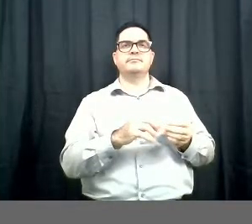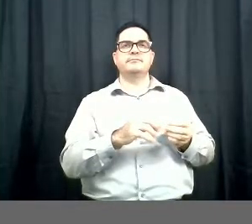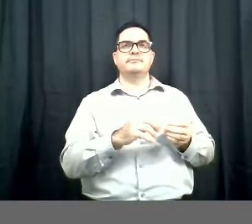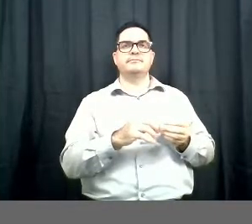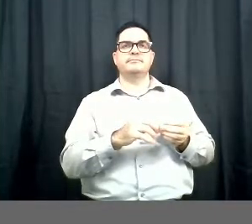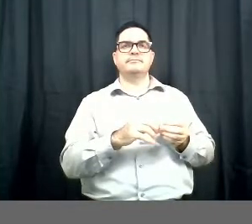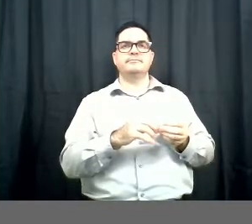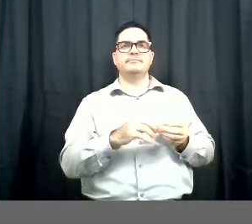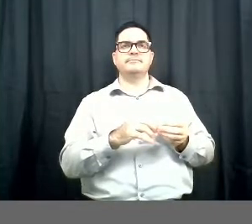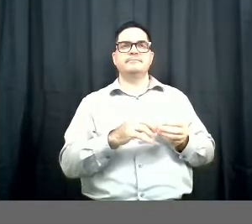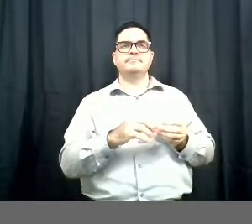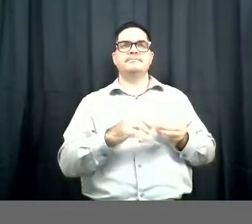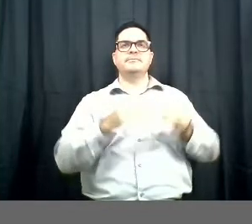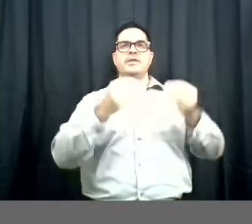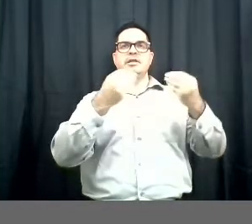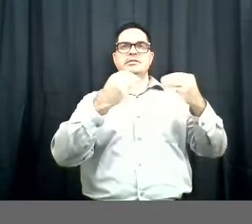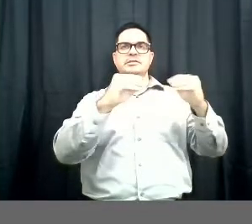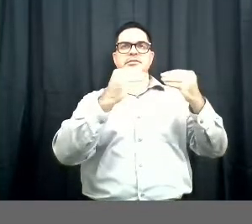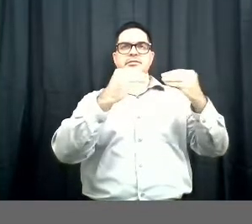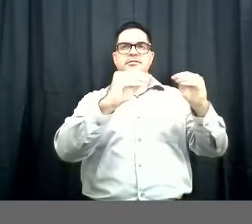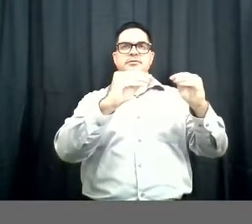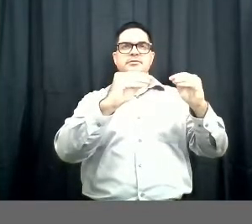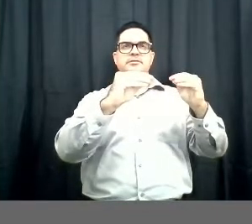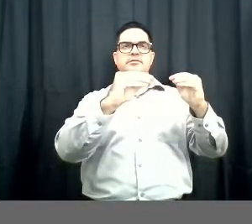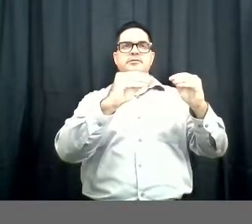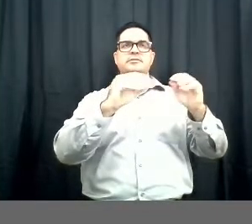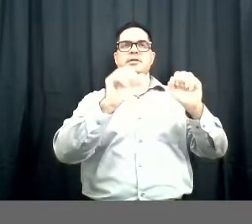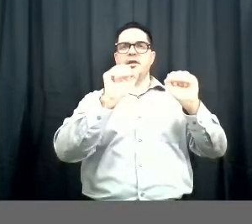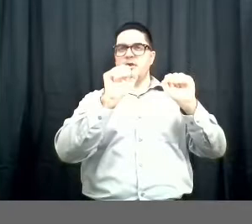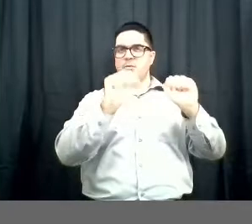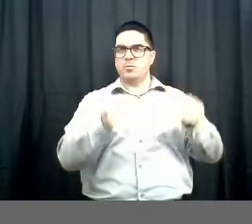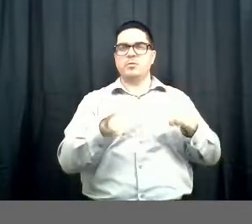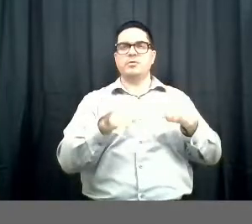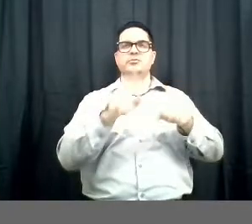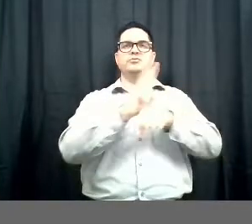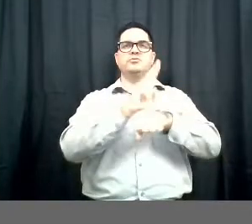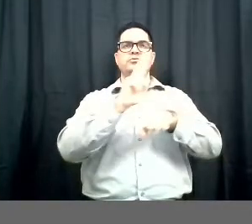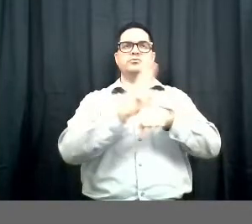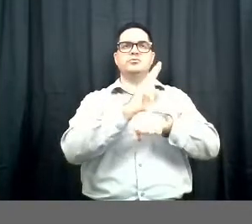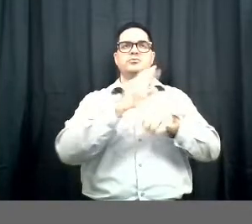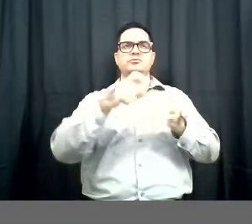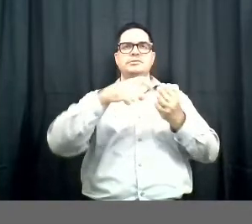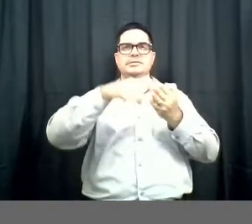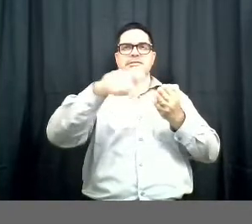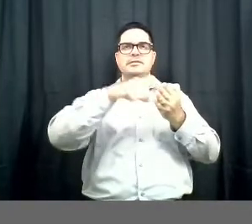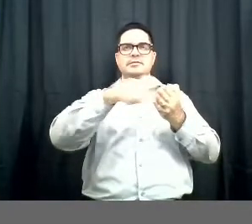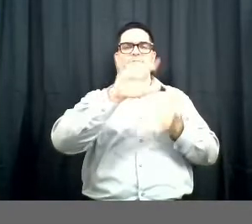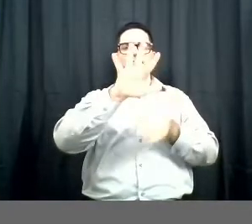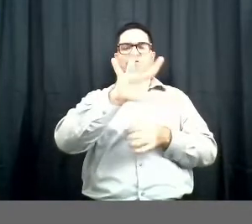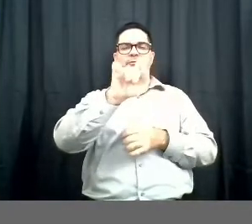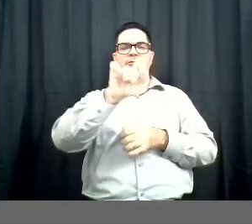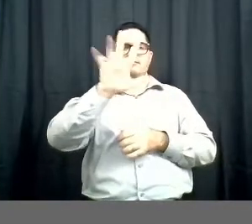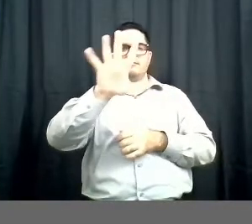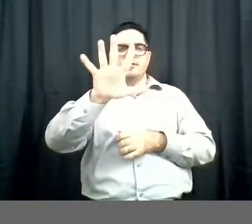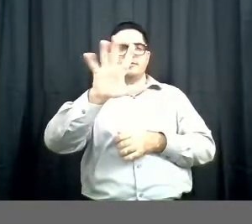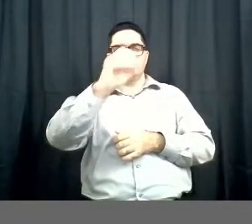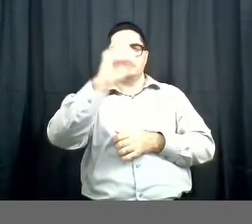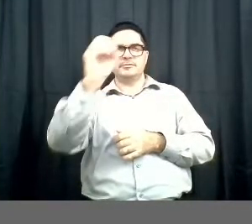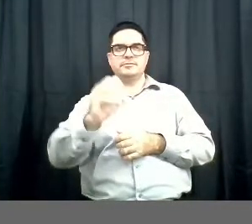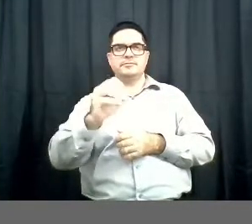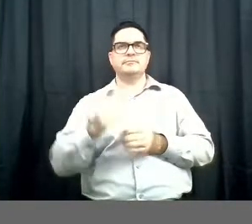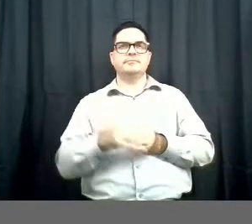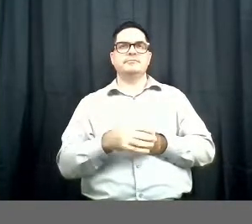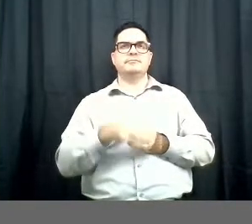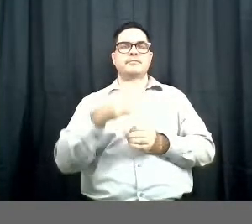$100 relative to the prior plan, the CVI would pay out $40. Additionally, and importantly, the CVI would